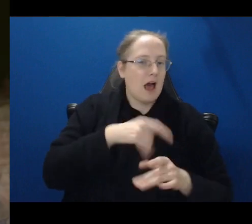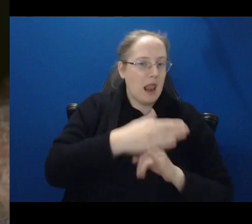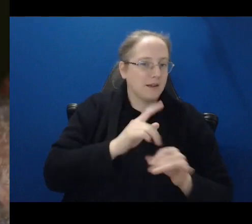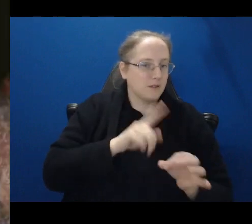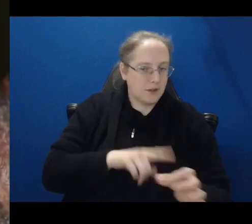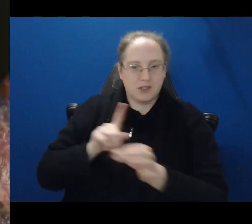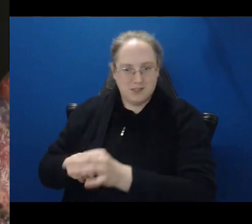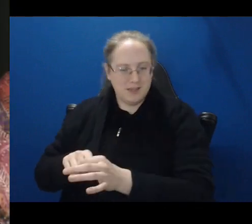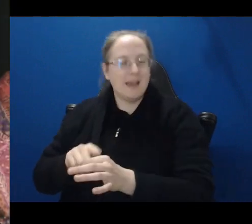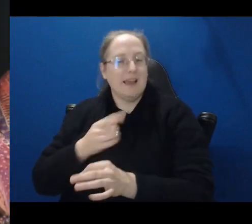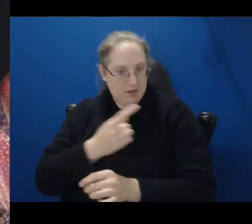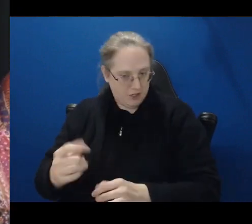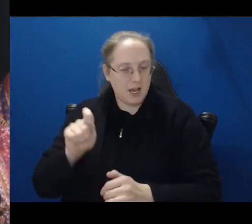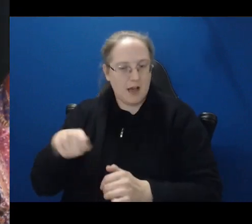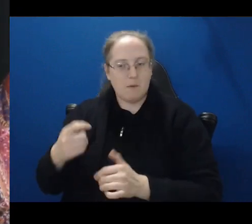audience questions. But